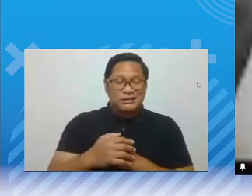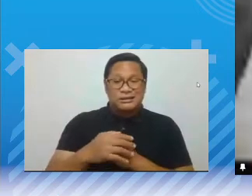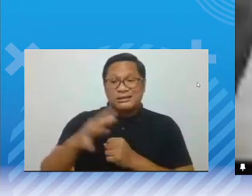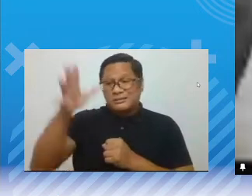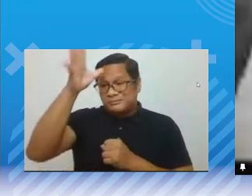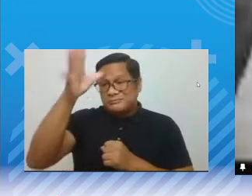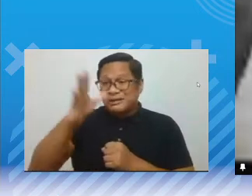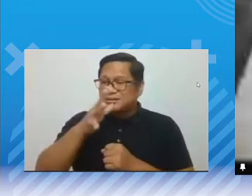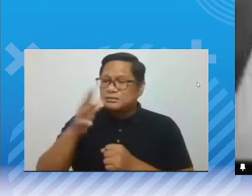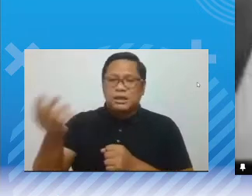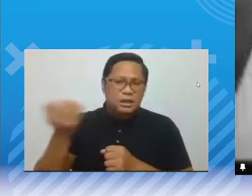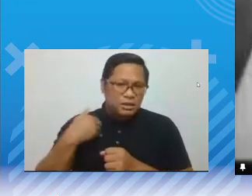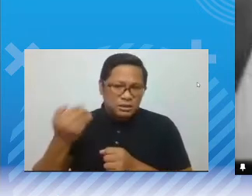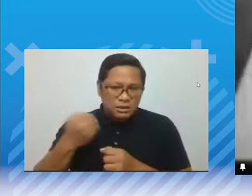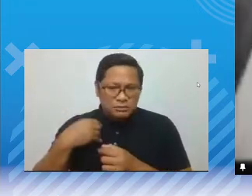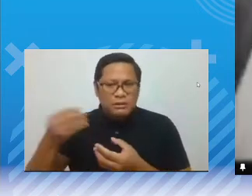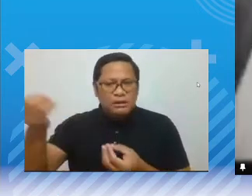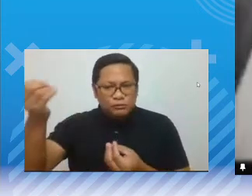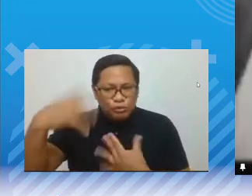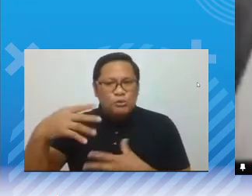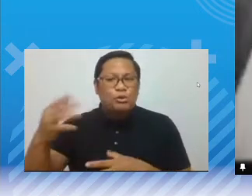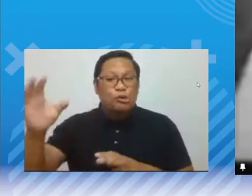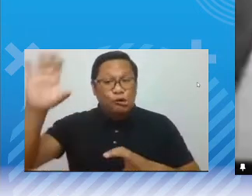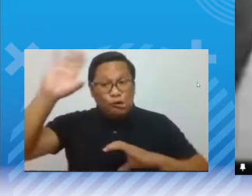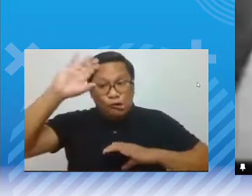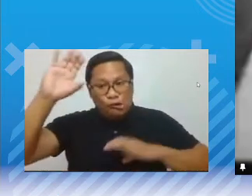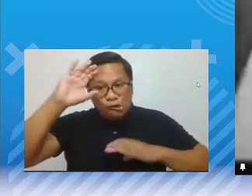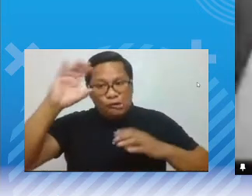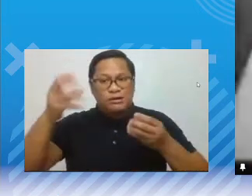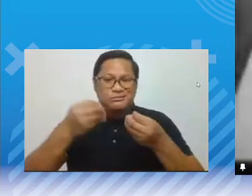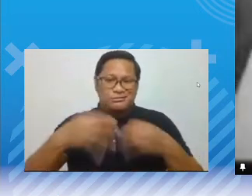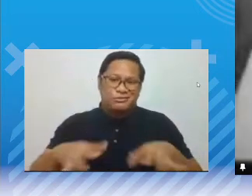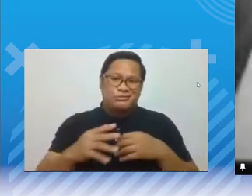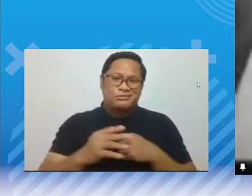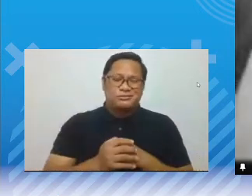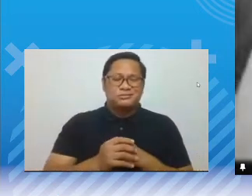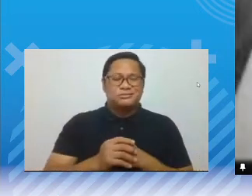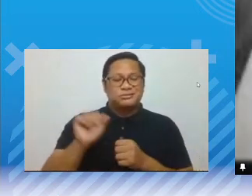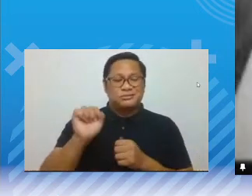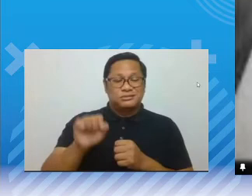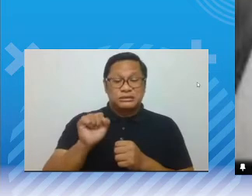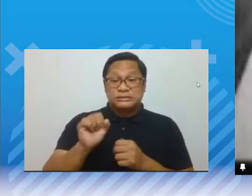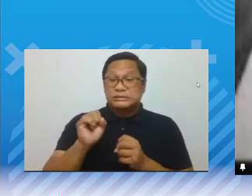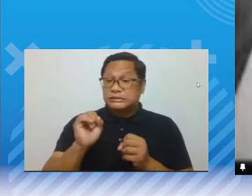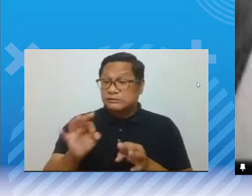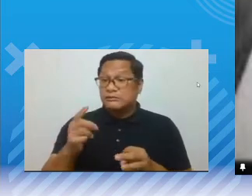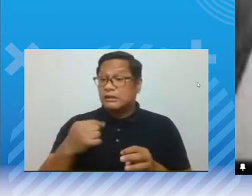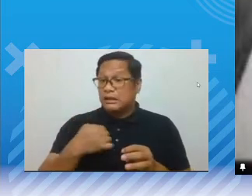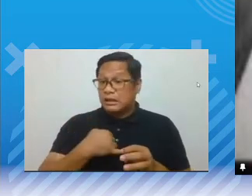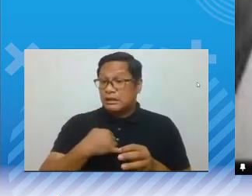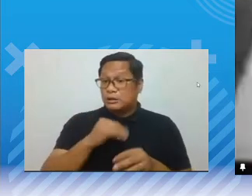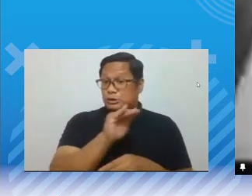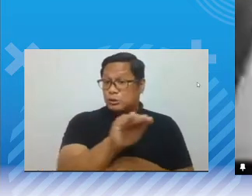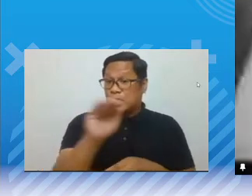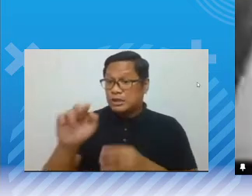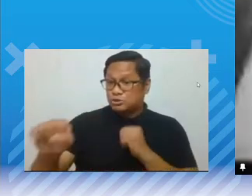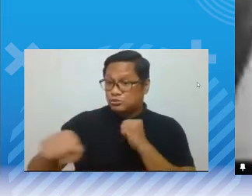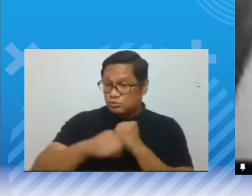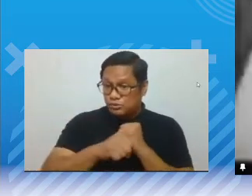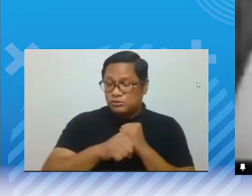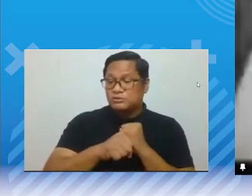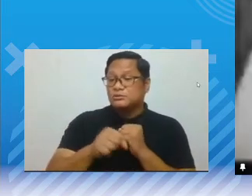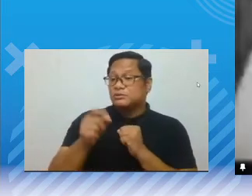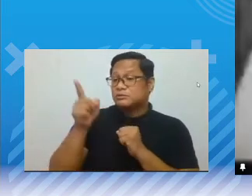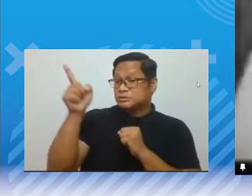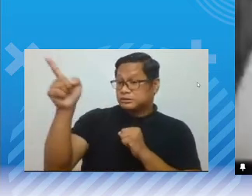uninformed, misinformed, and lost. And so, if I were to ask support from